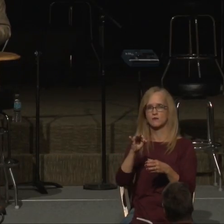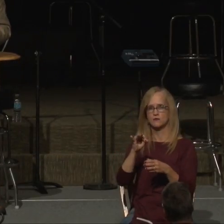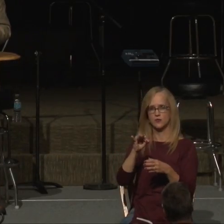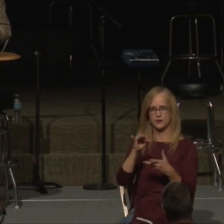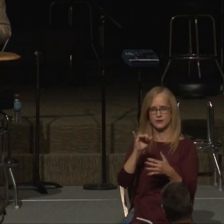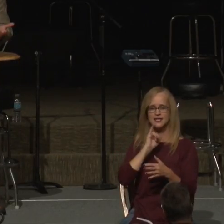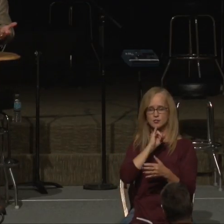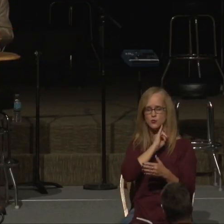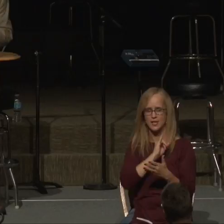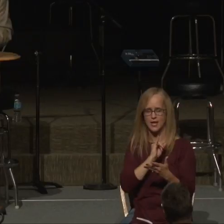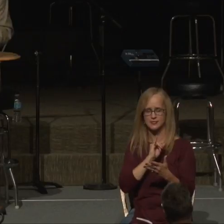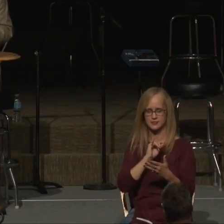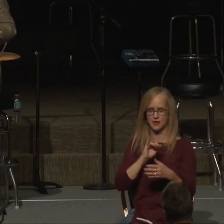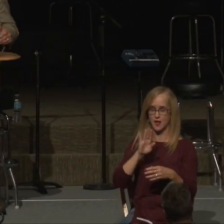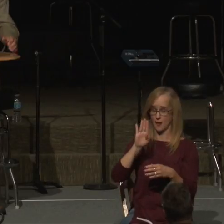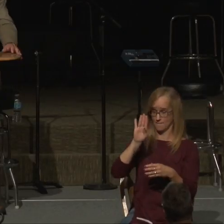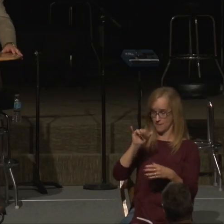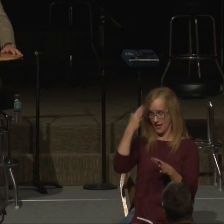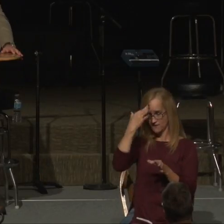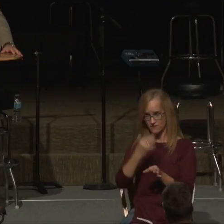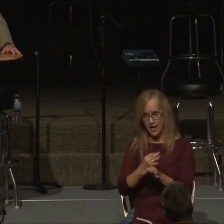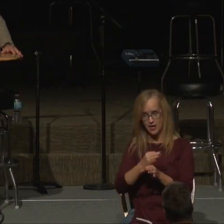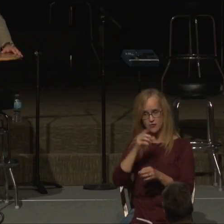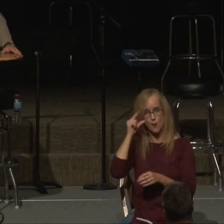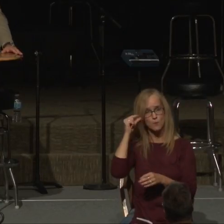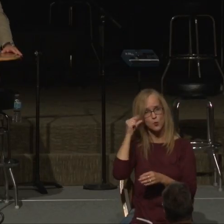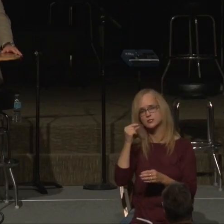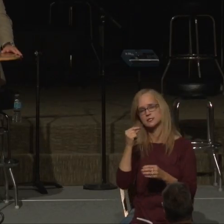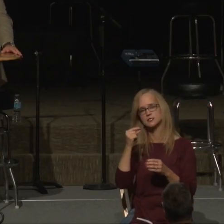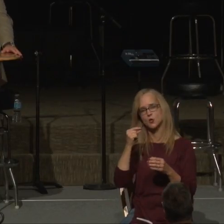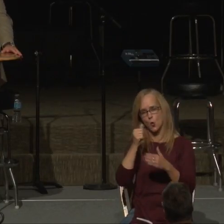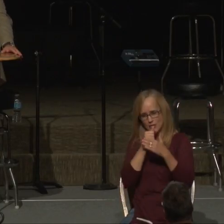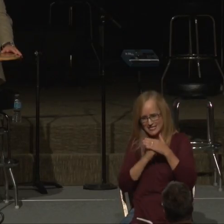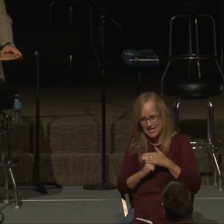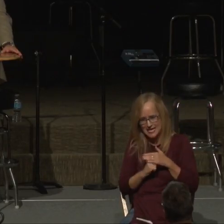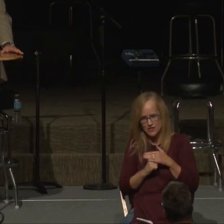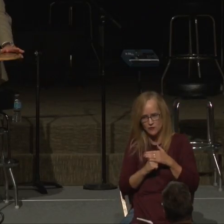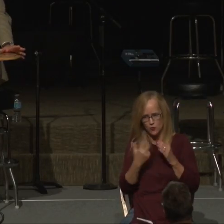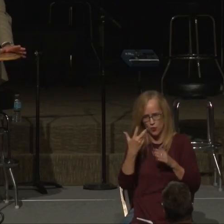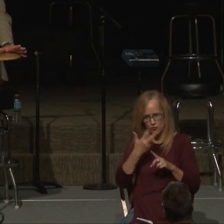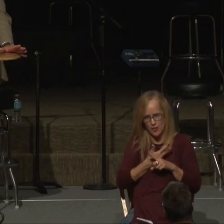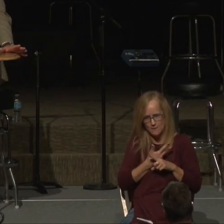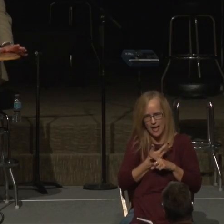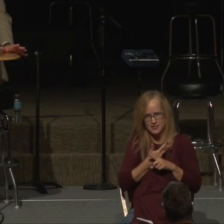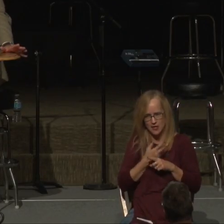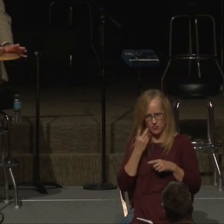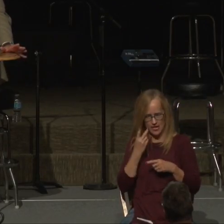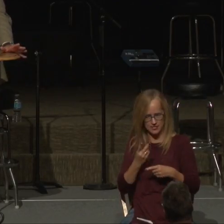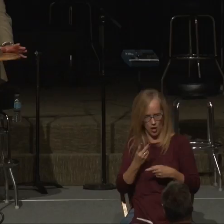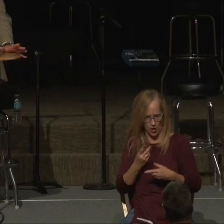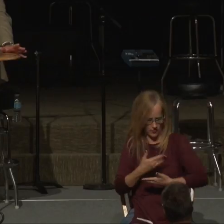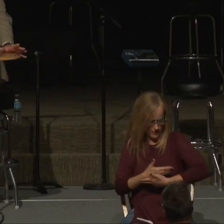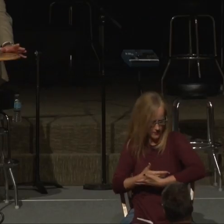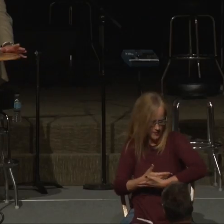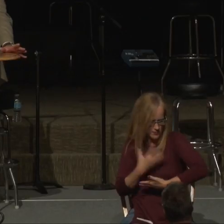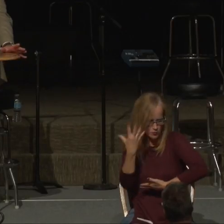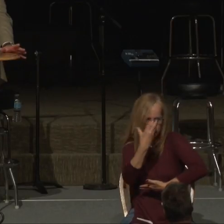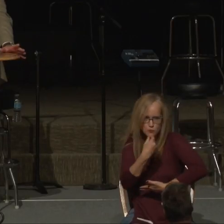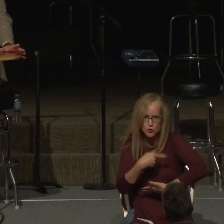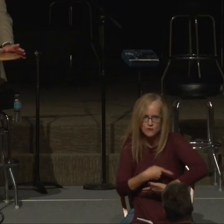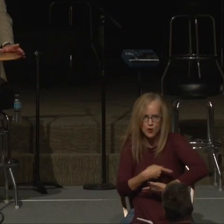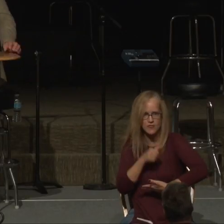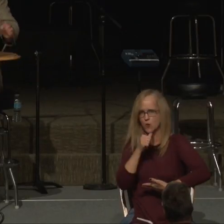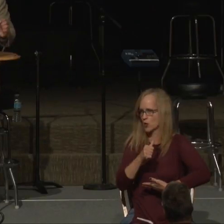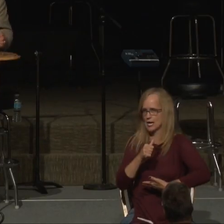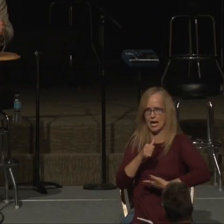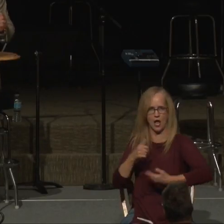bones. By faith, Moses, when he was born, was hidden for 3 months by his parents because they saw that the child was beautiful and they were not afraid of the